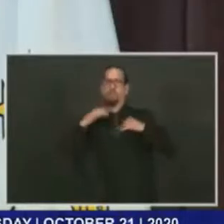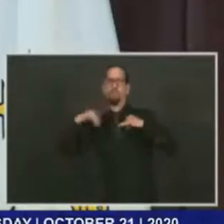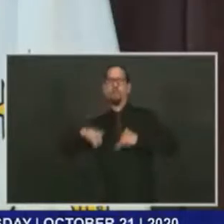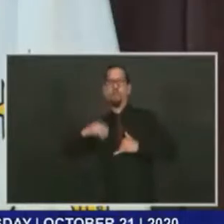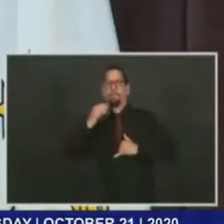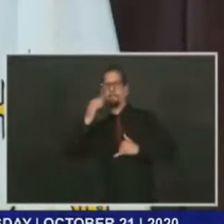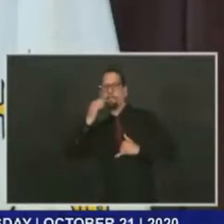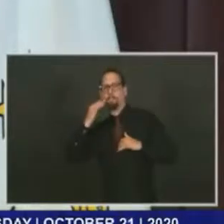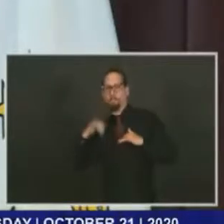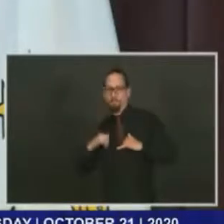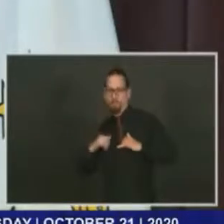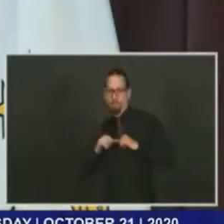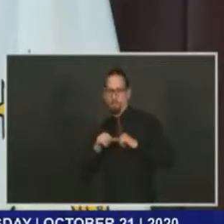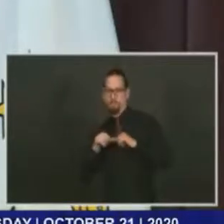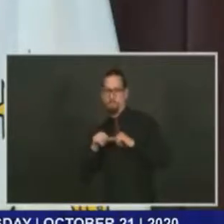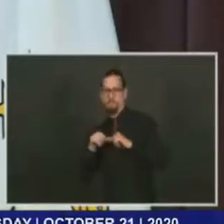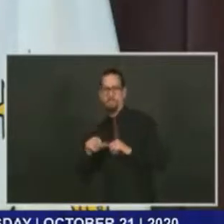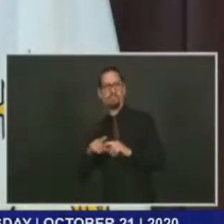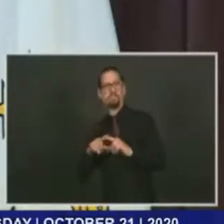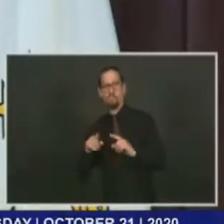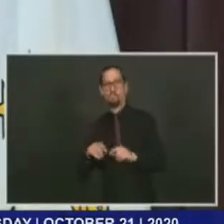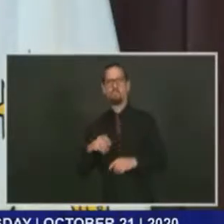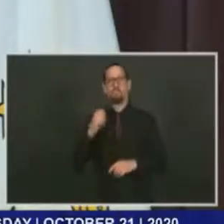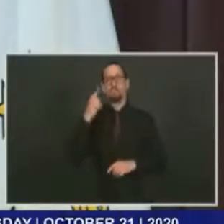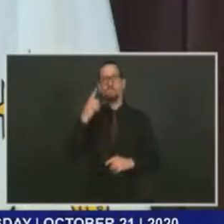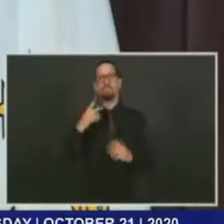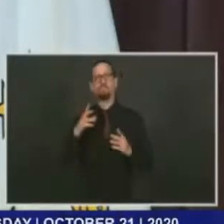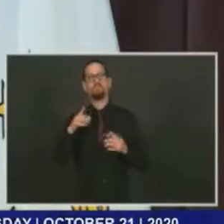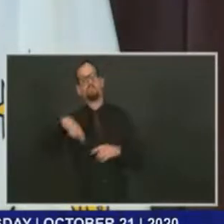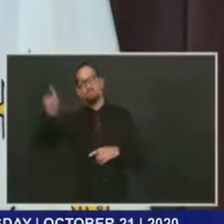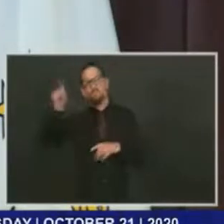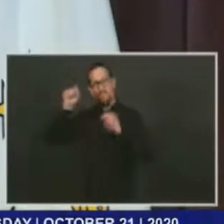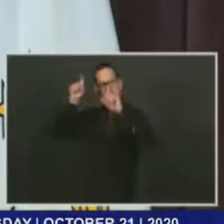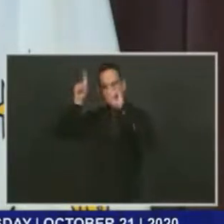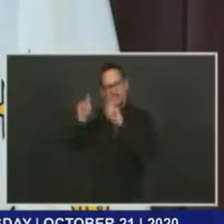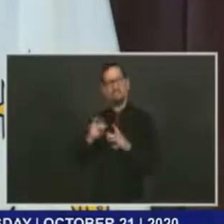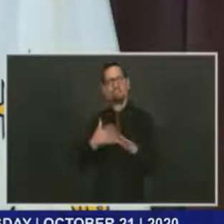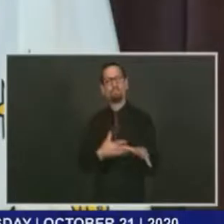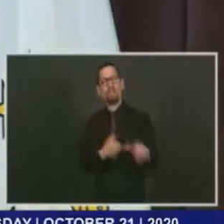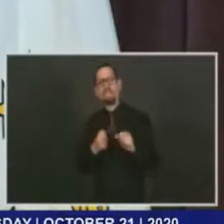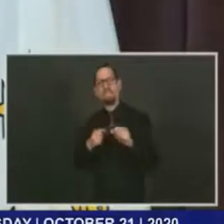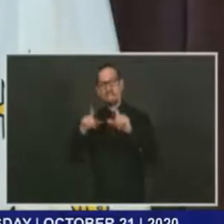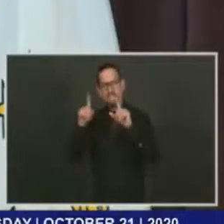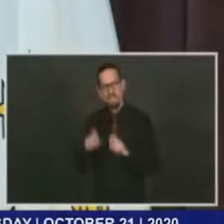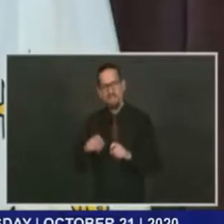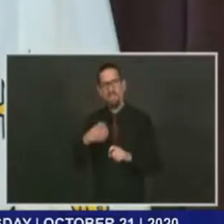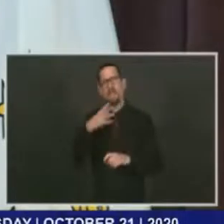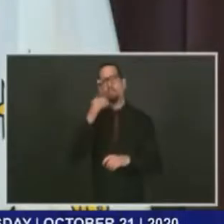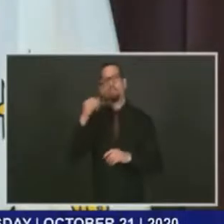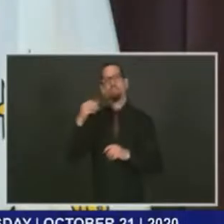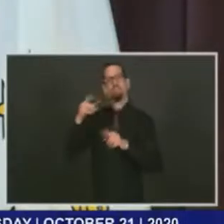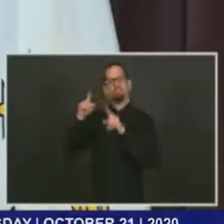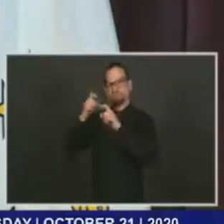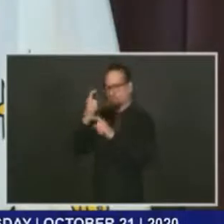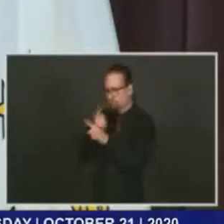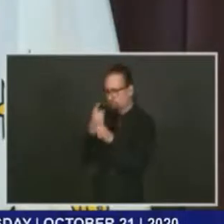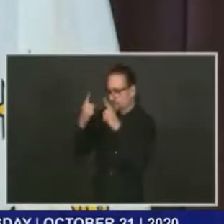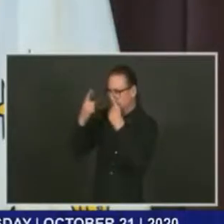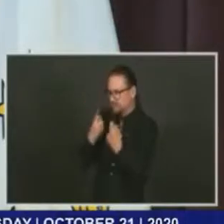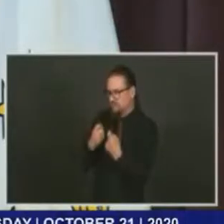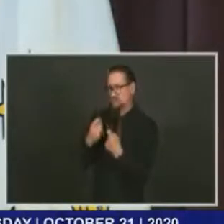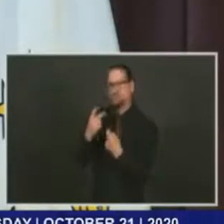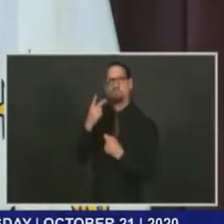tests and their PCR tests if they have both. In addition to testing for symptomatic